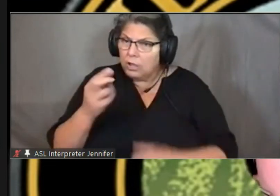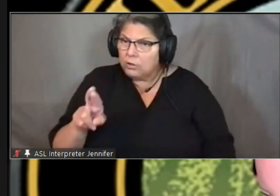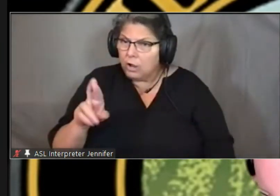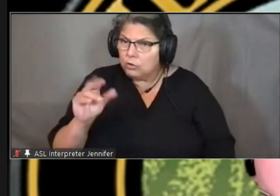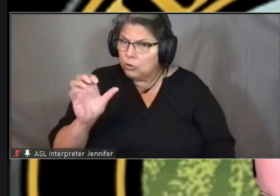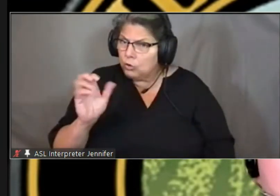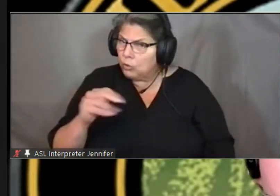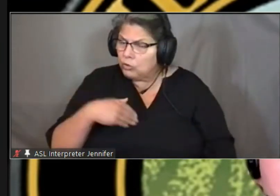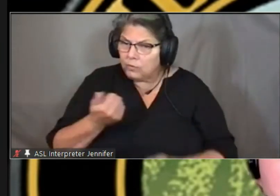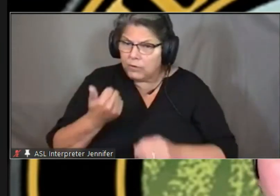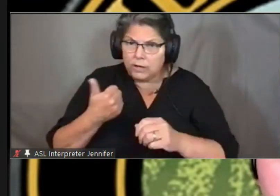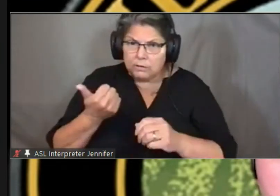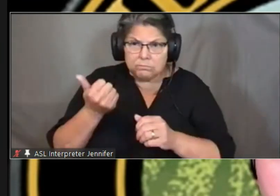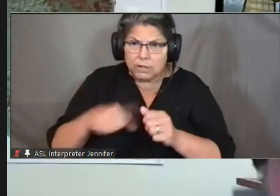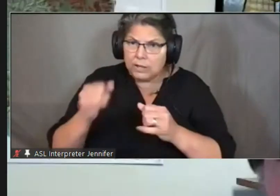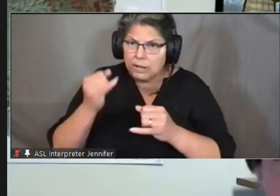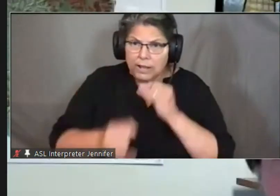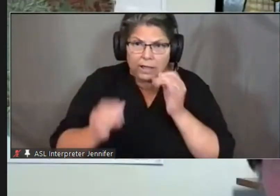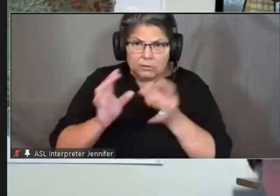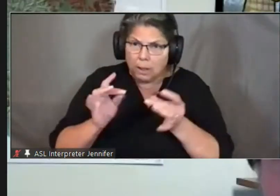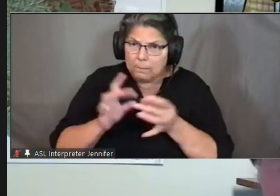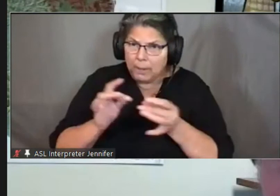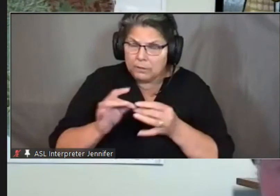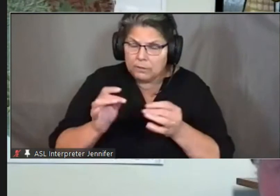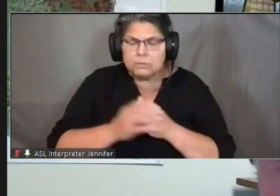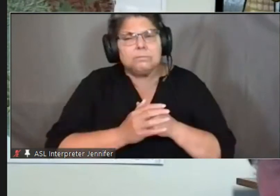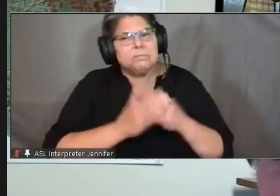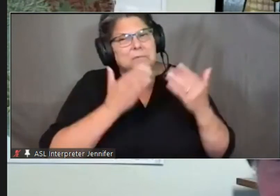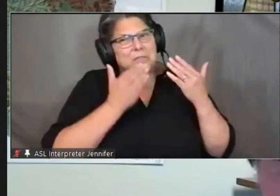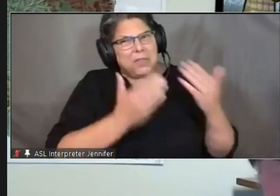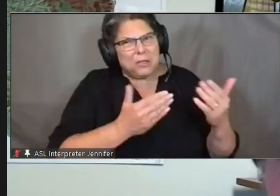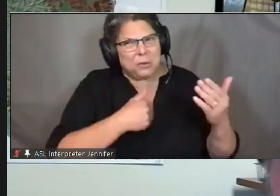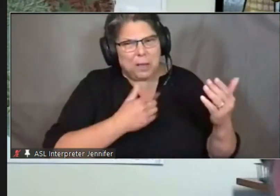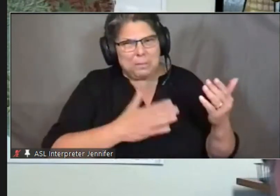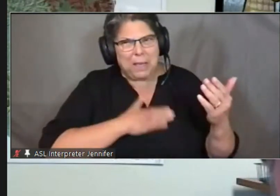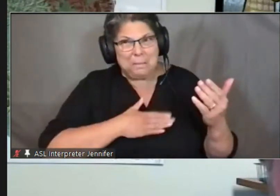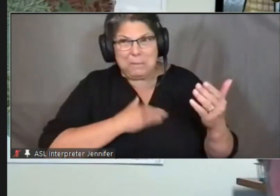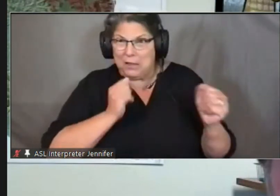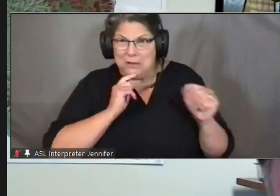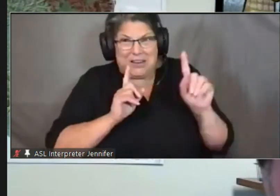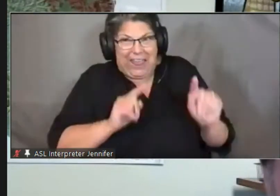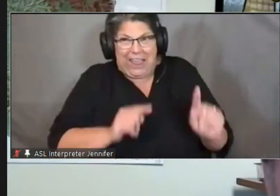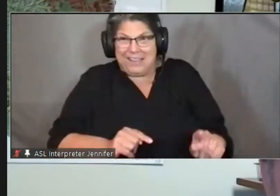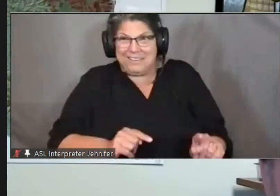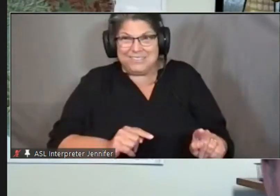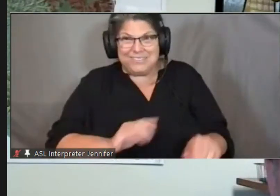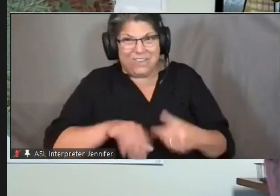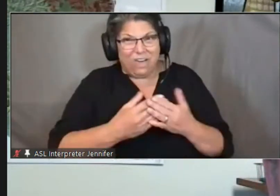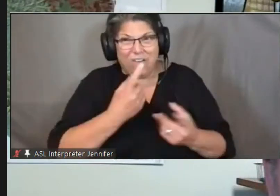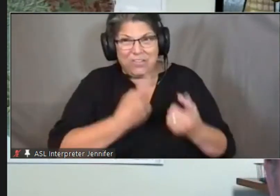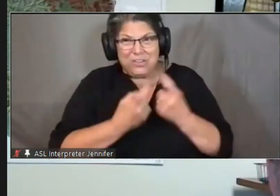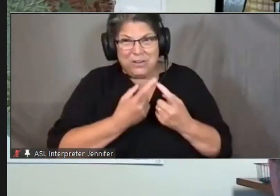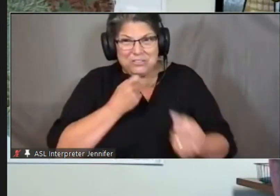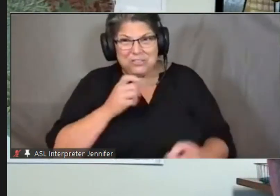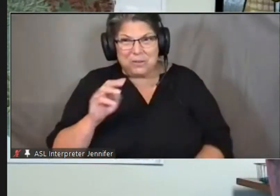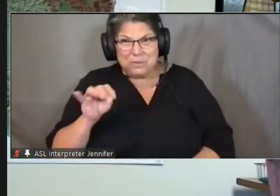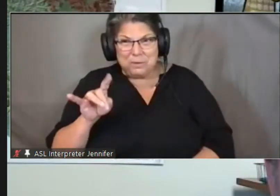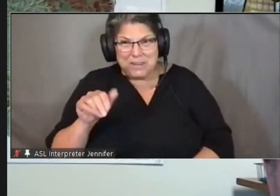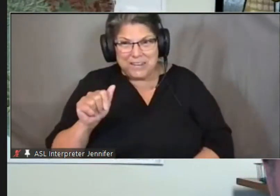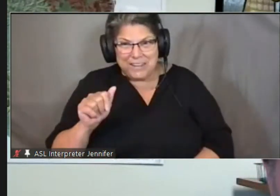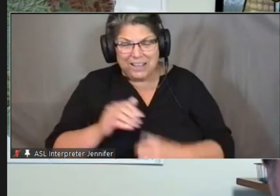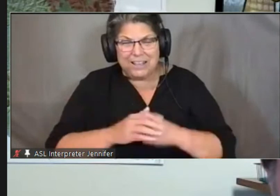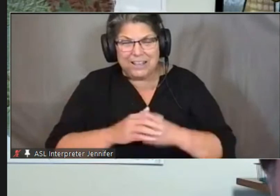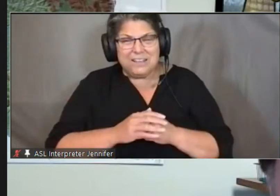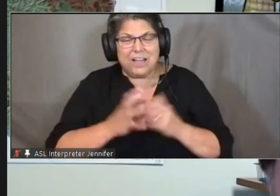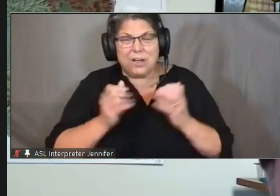comments. Thank you. Well, I'm glad I've been able to answer the questions of the press. I just want to emphasize that